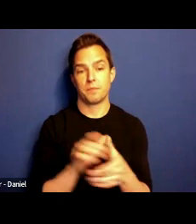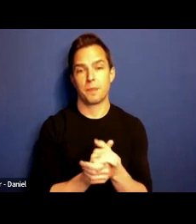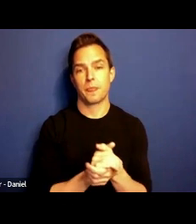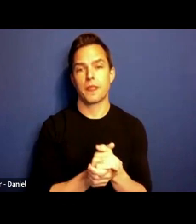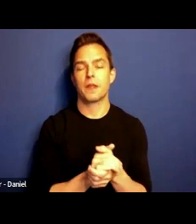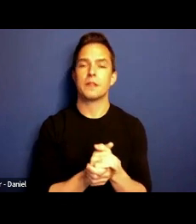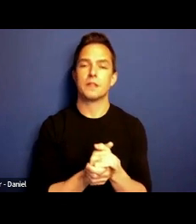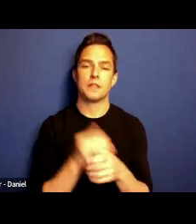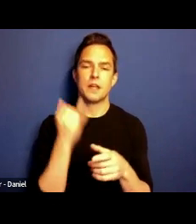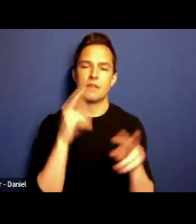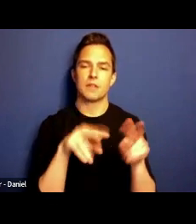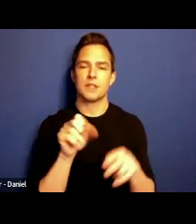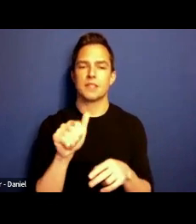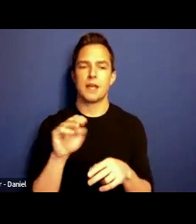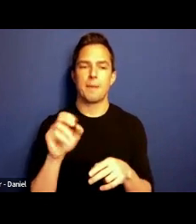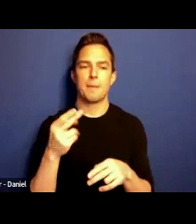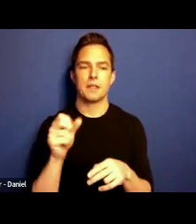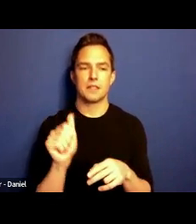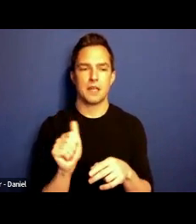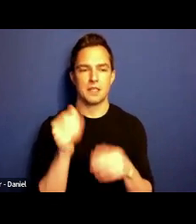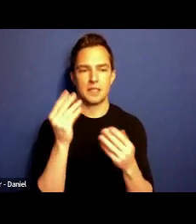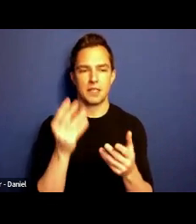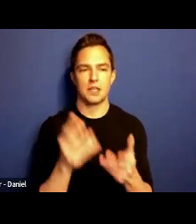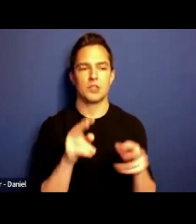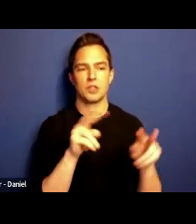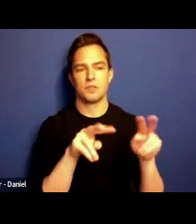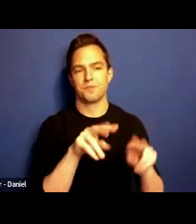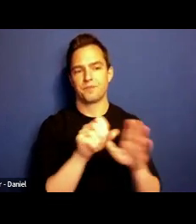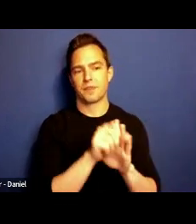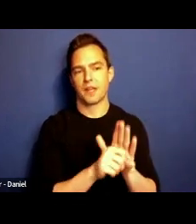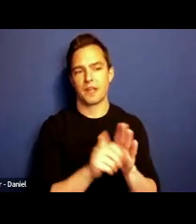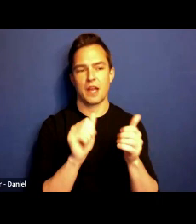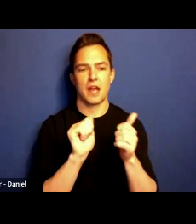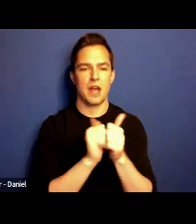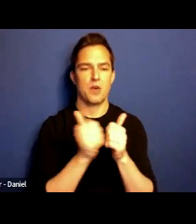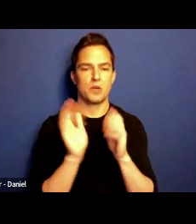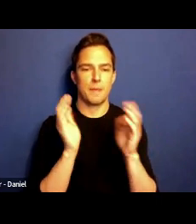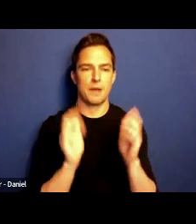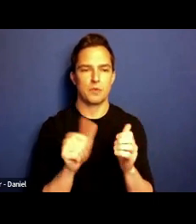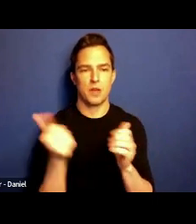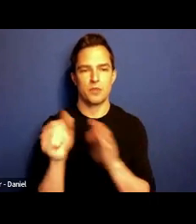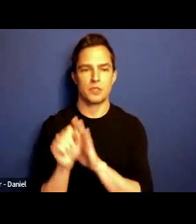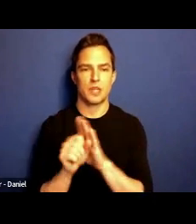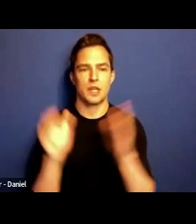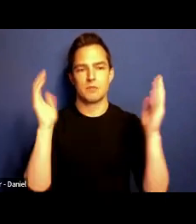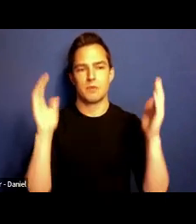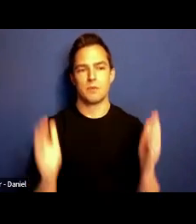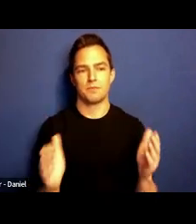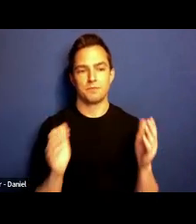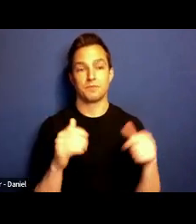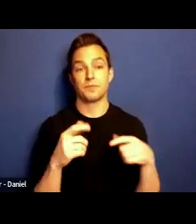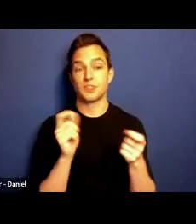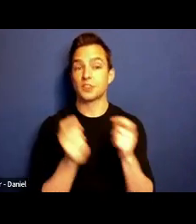data, you could look at it by individual state to see how your state compares with others. If we look at how this has changed just over the last